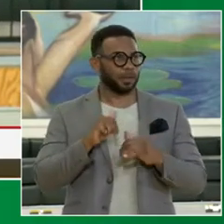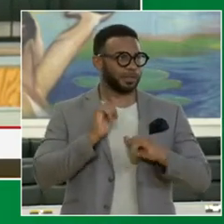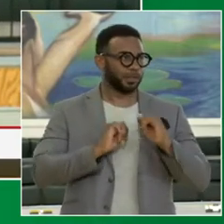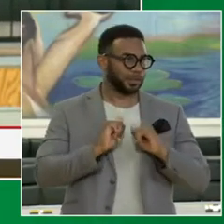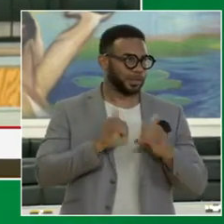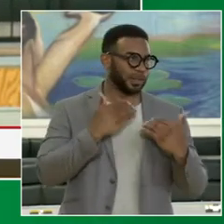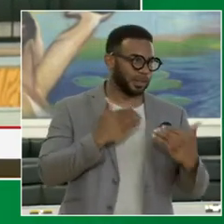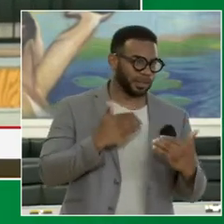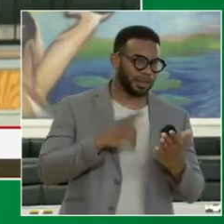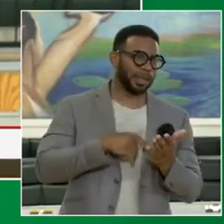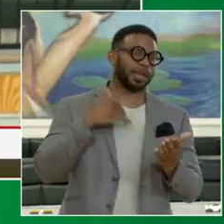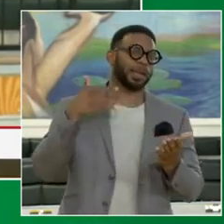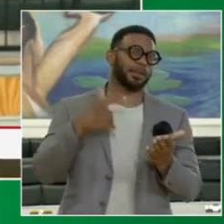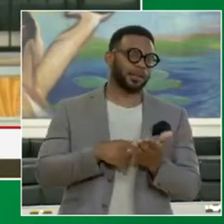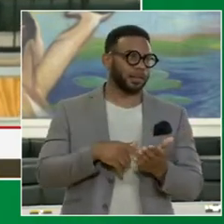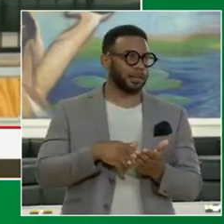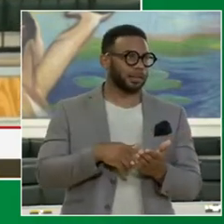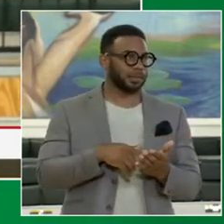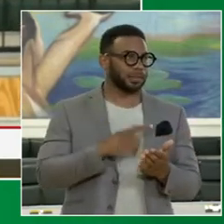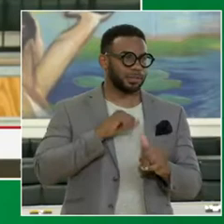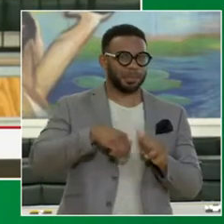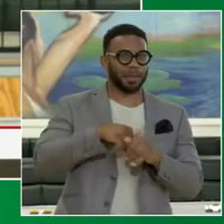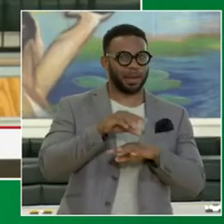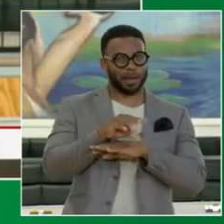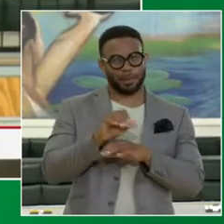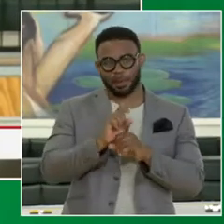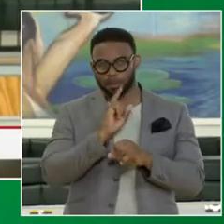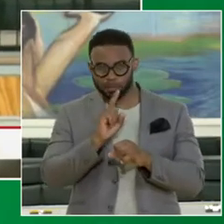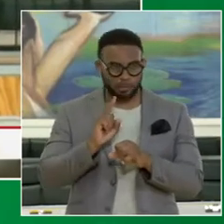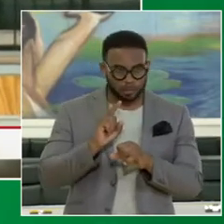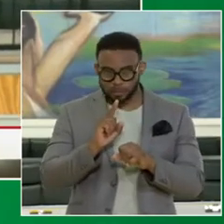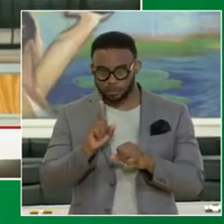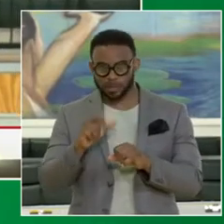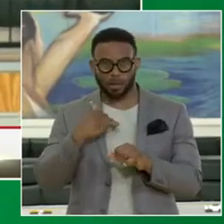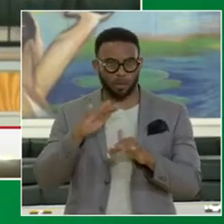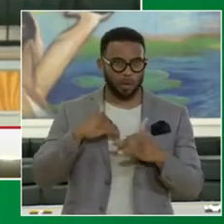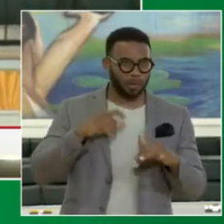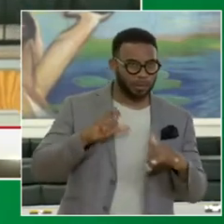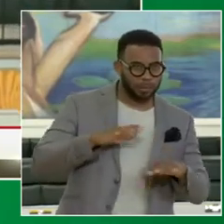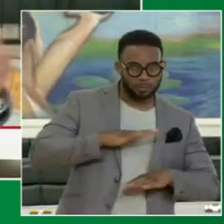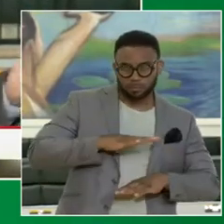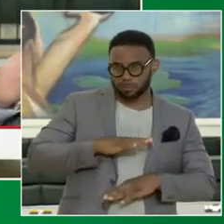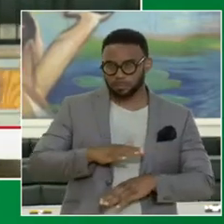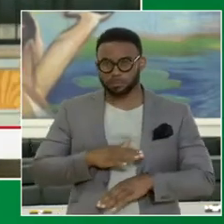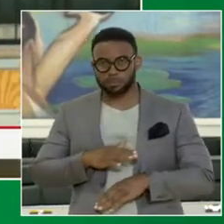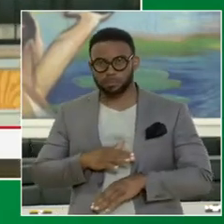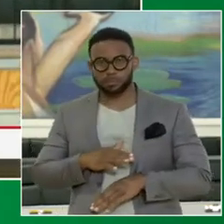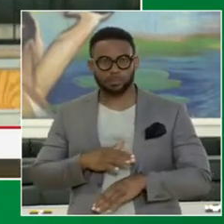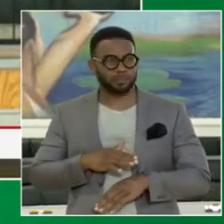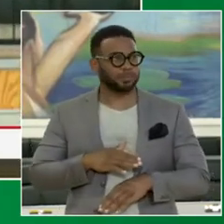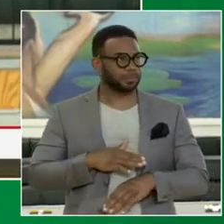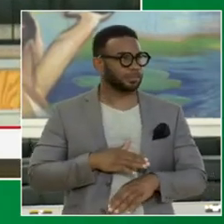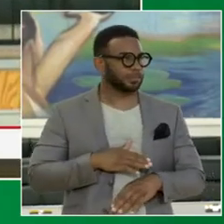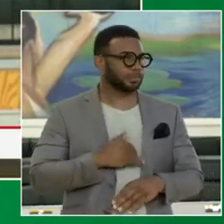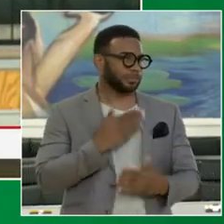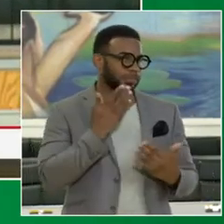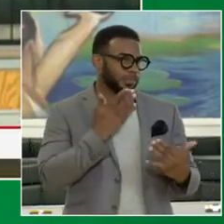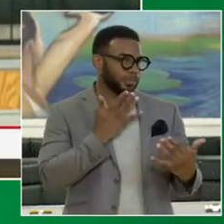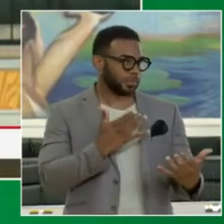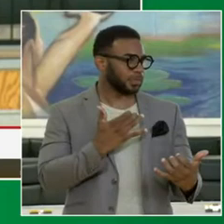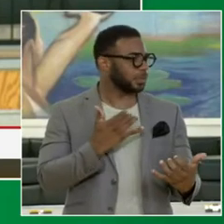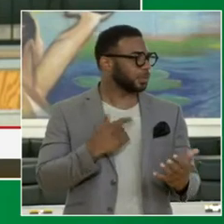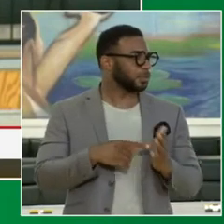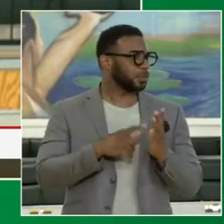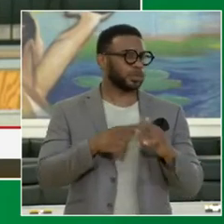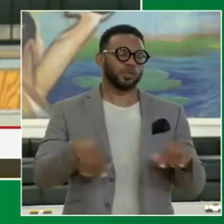show every now and then. But she's been behind the camera making sure that we have all that we need and corralling us all so we can